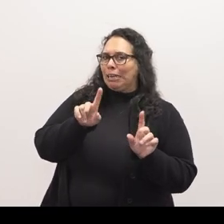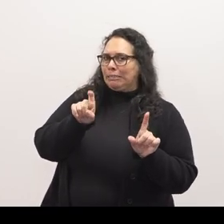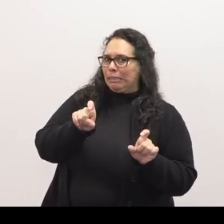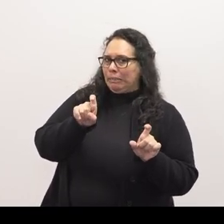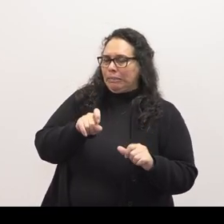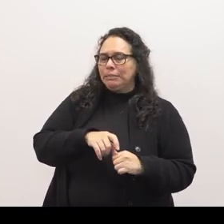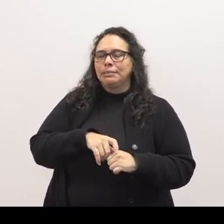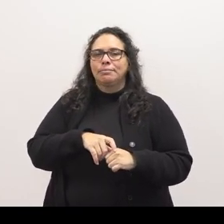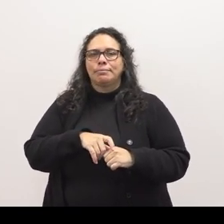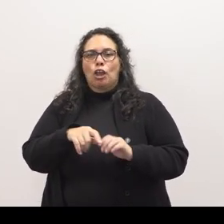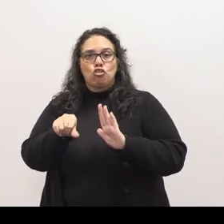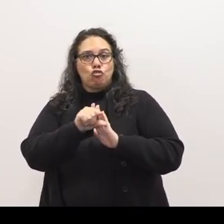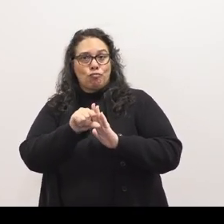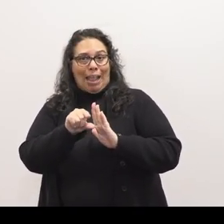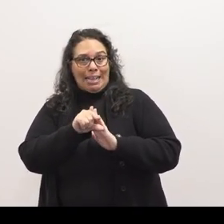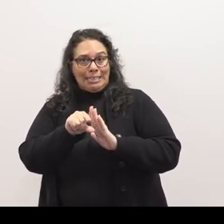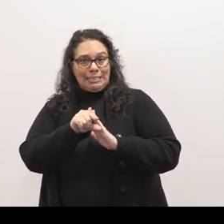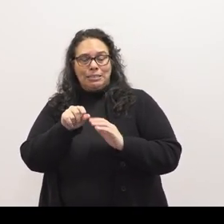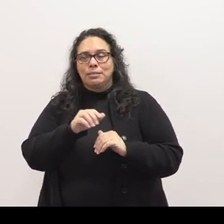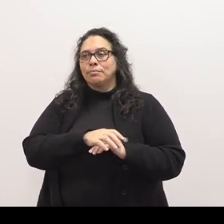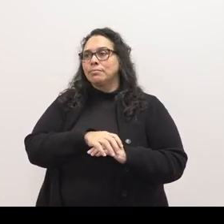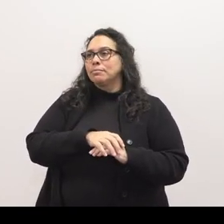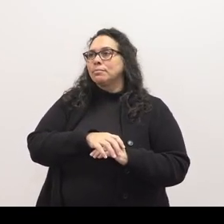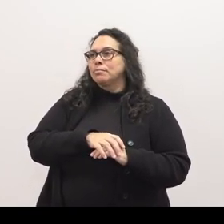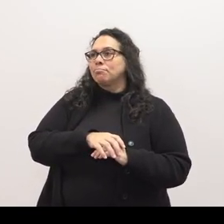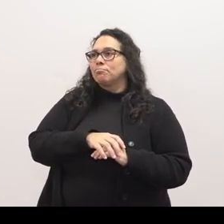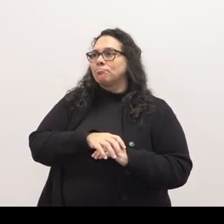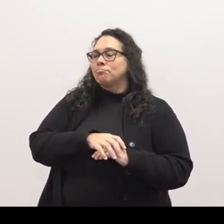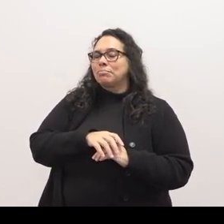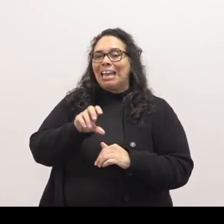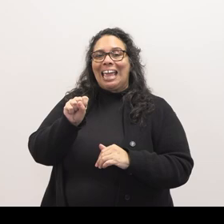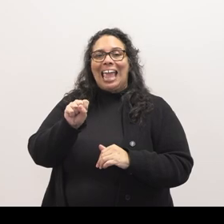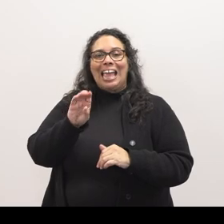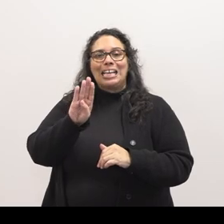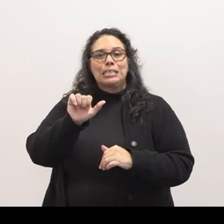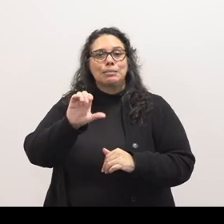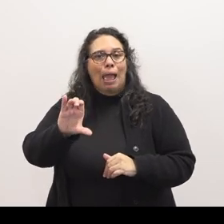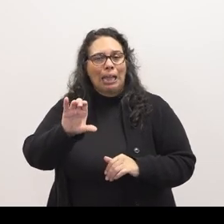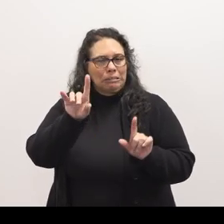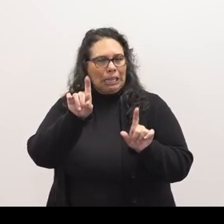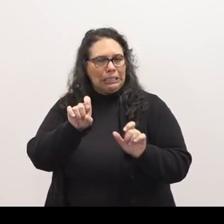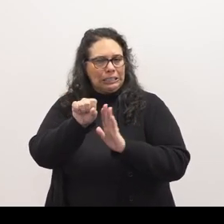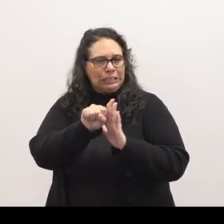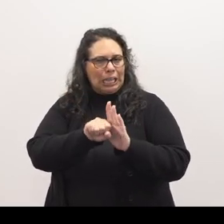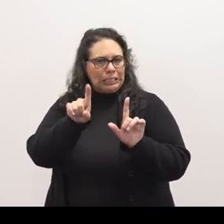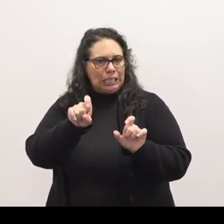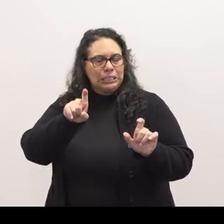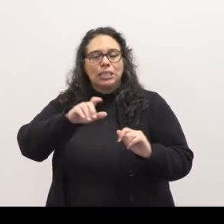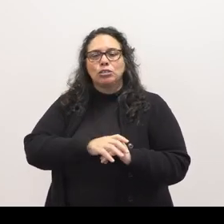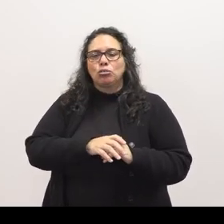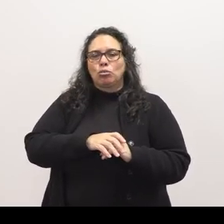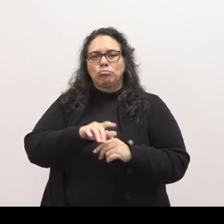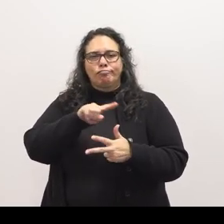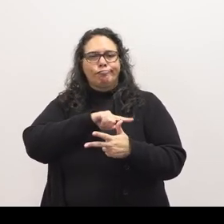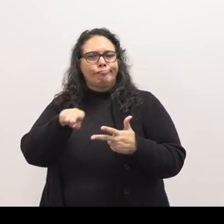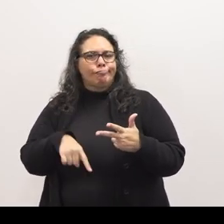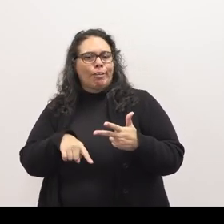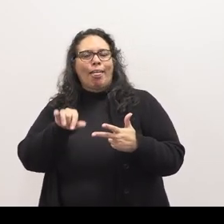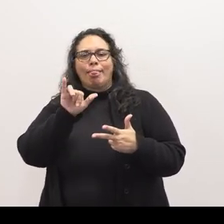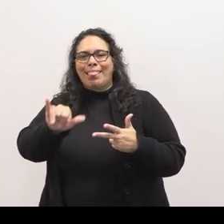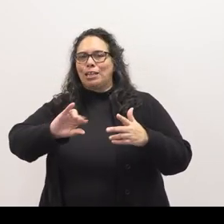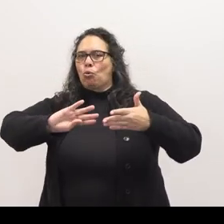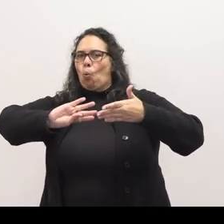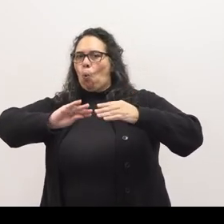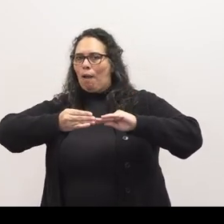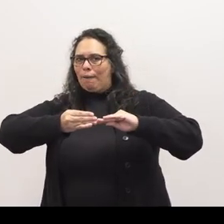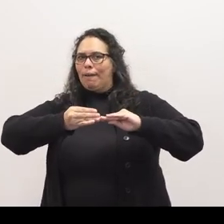at grades. We will also look at SBAC data. So these are all examples of quantitative data that is in